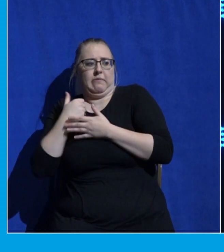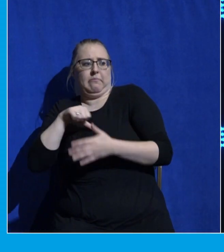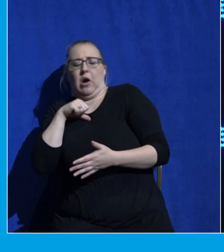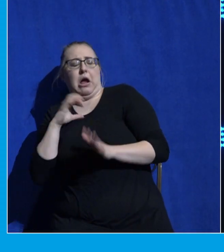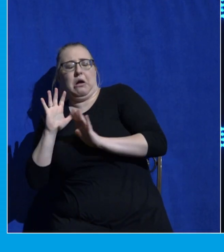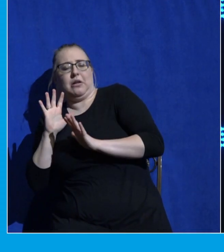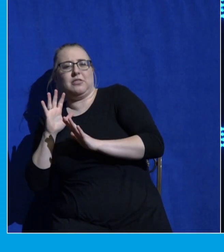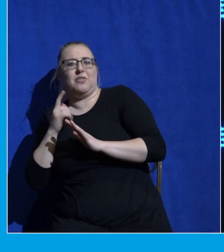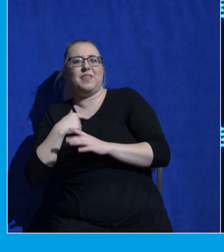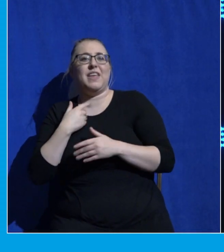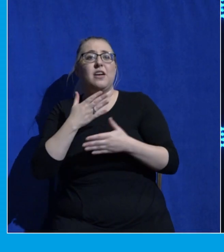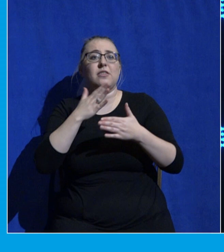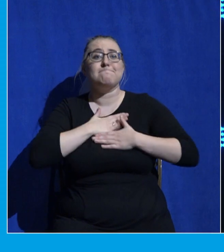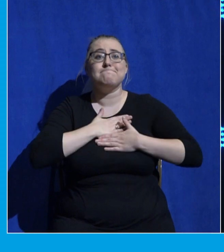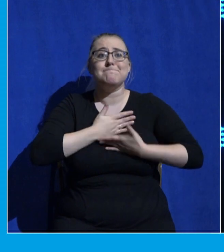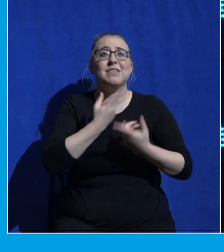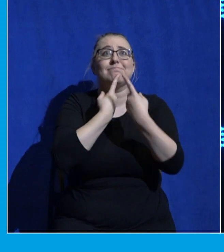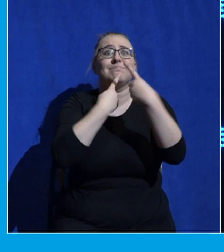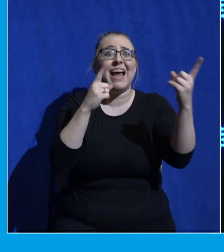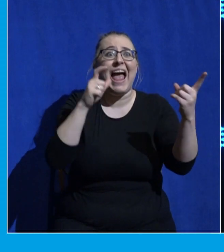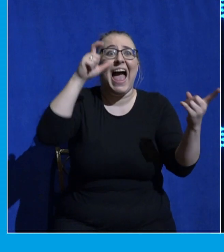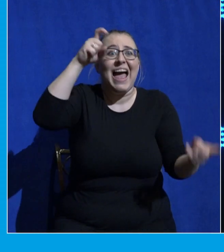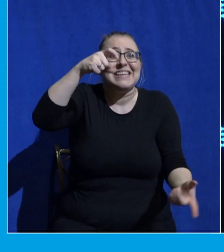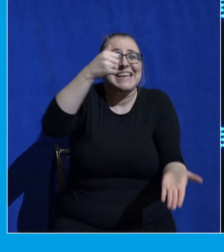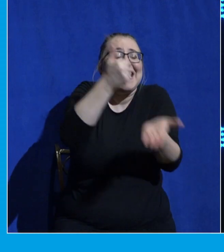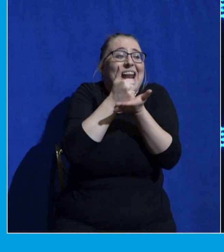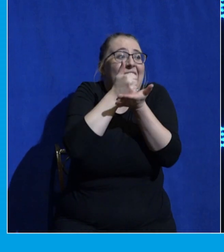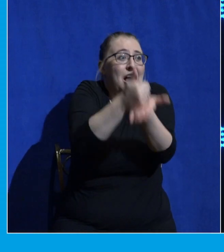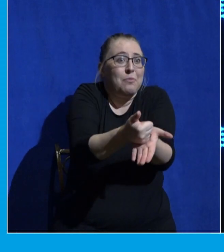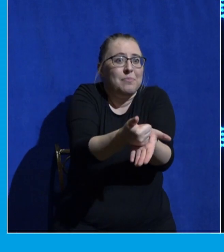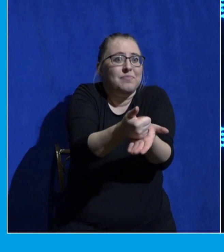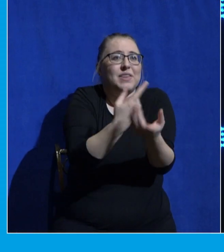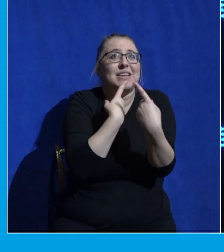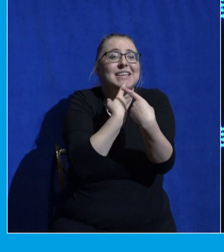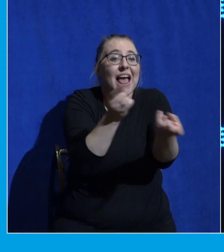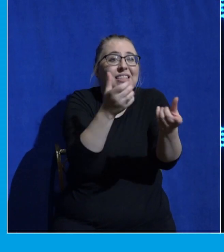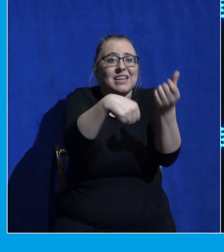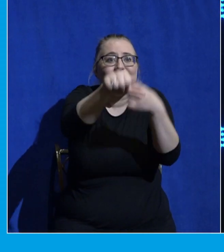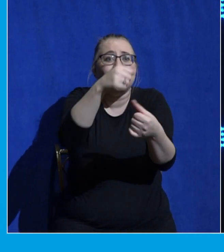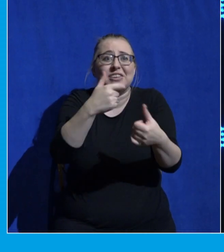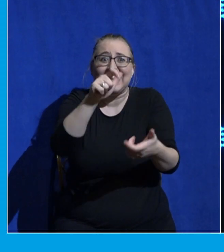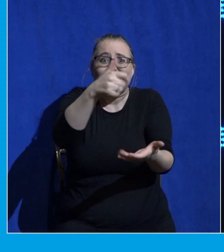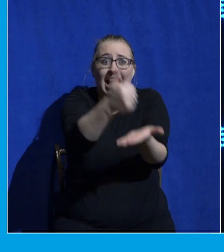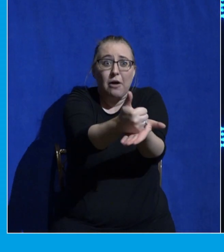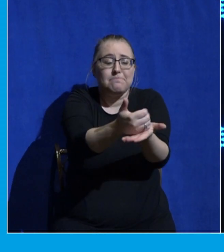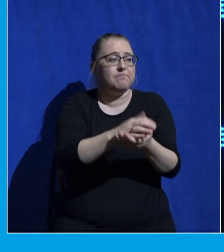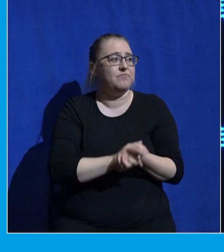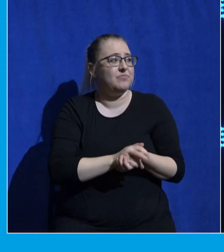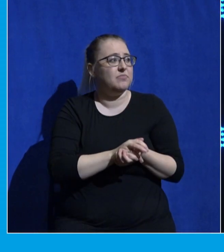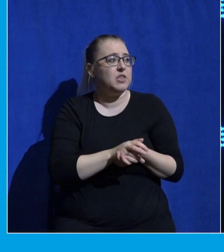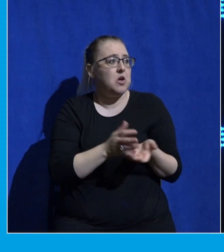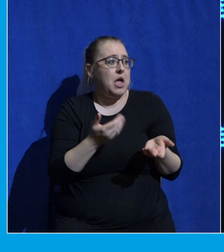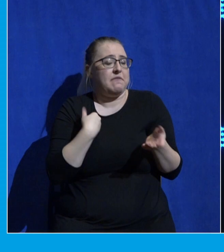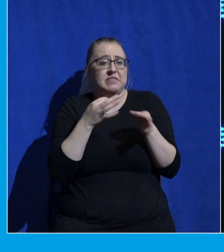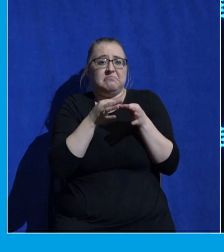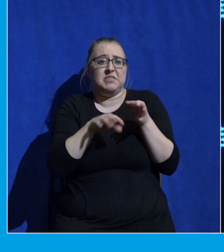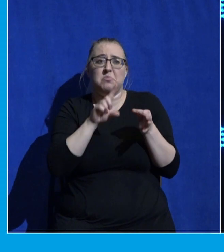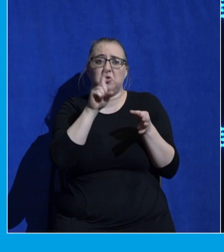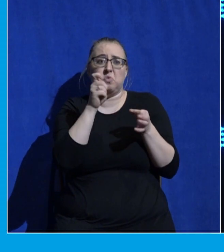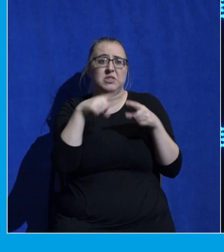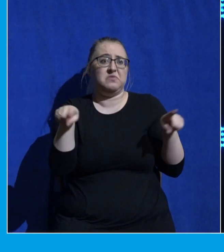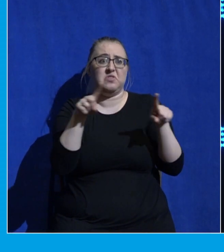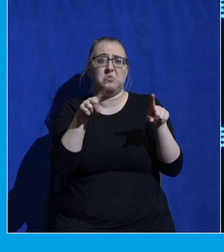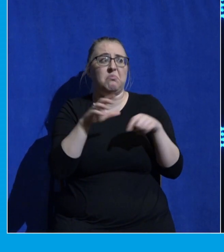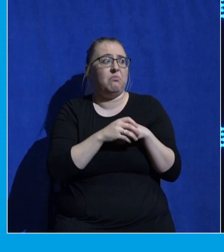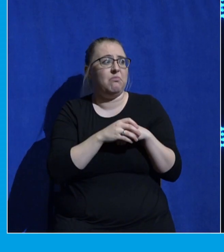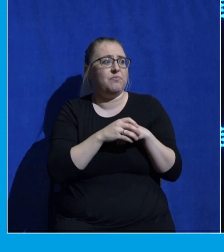help out loud in public to one another. And here's my simple question this morning. I'm going to jump right into it.